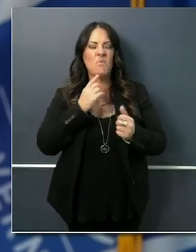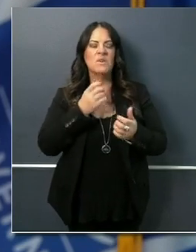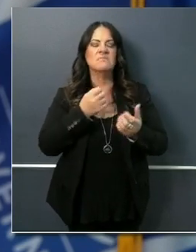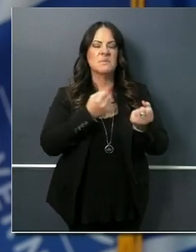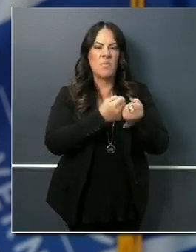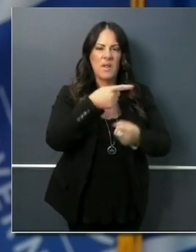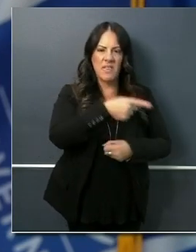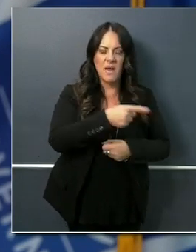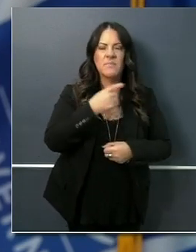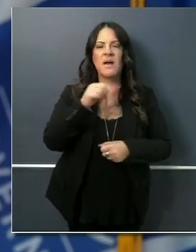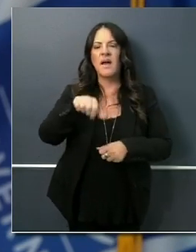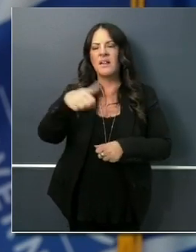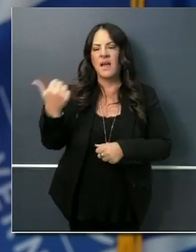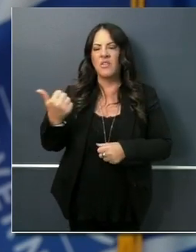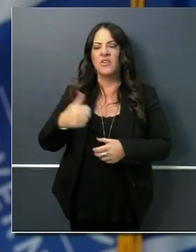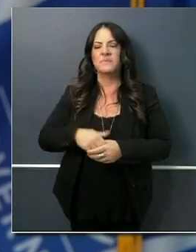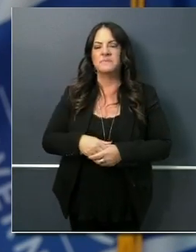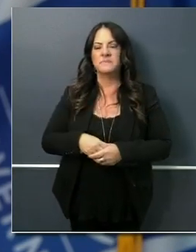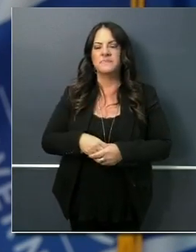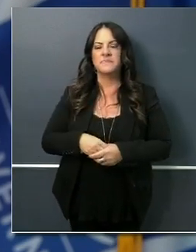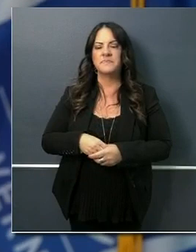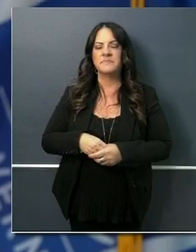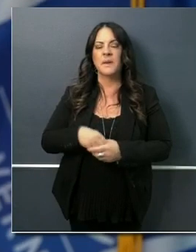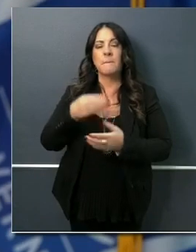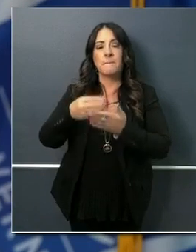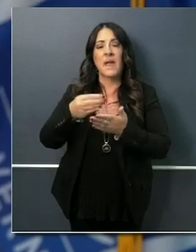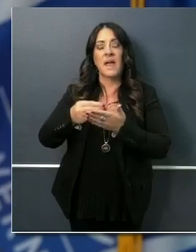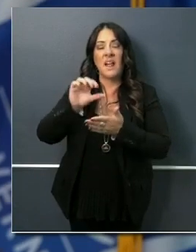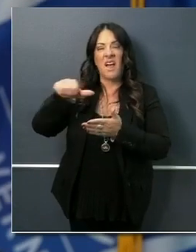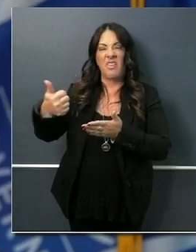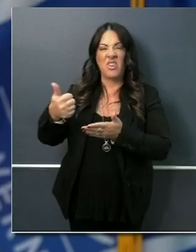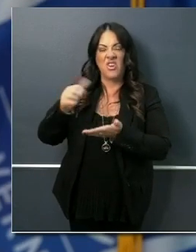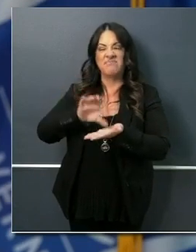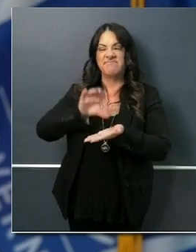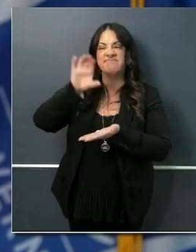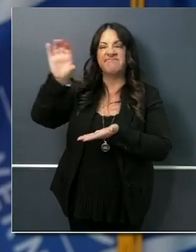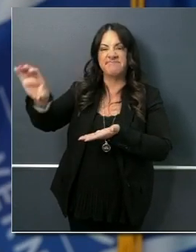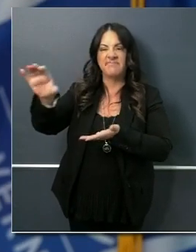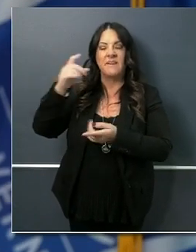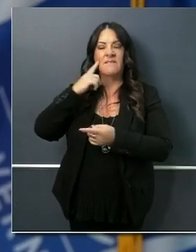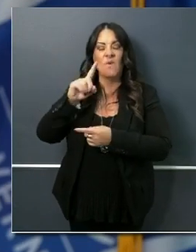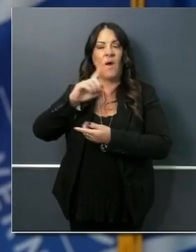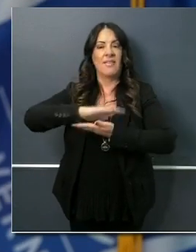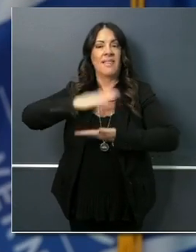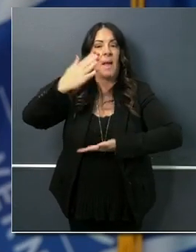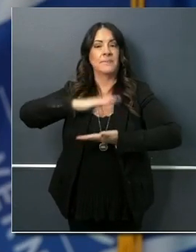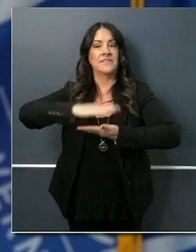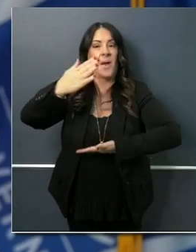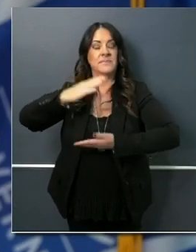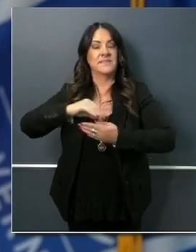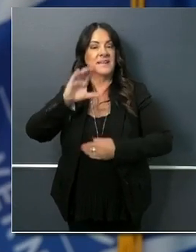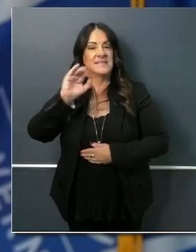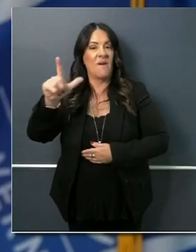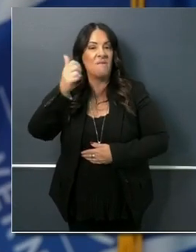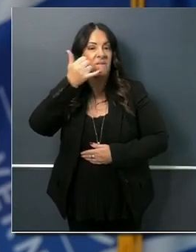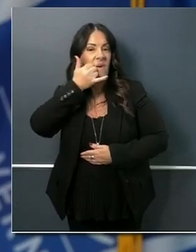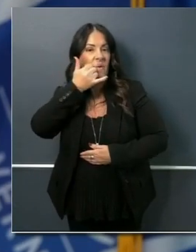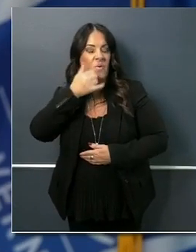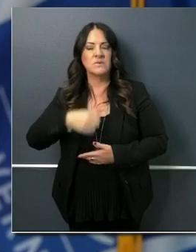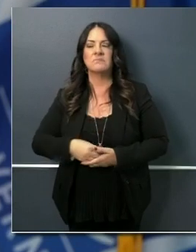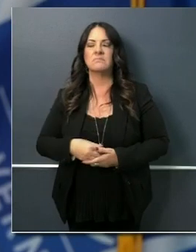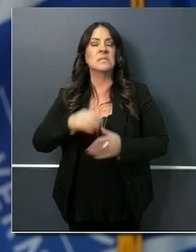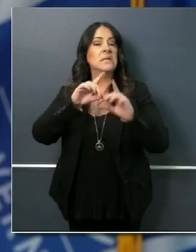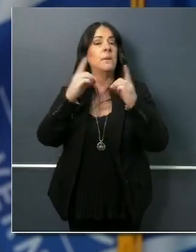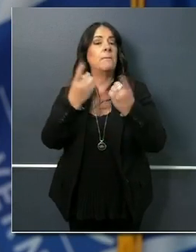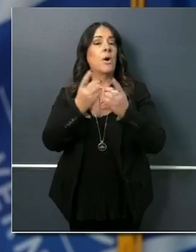$313,000 investment in providing laptops and cell phones. So as we have been talking about in our Department of Education